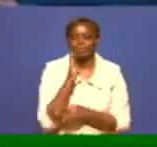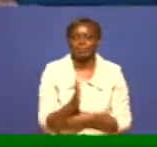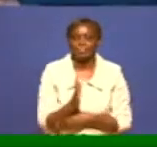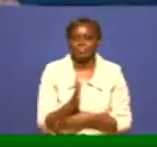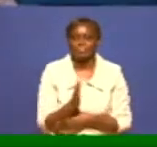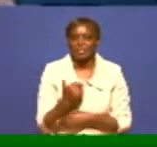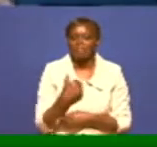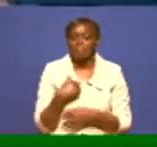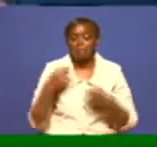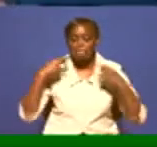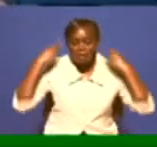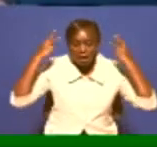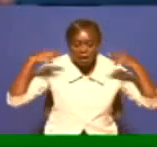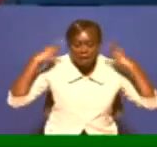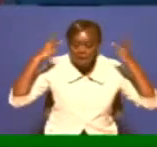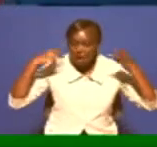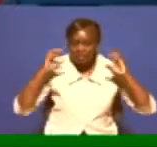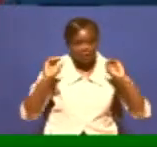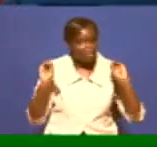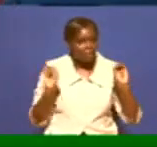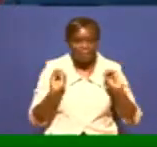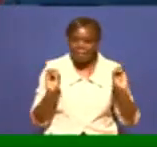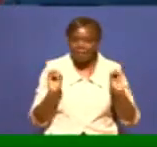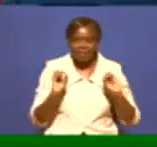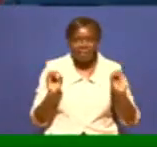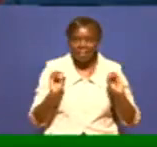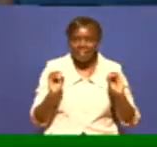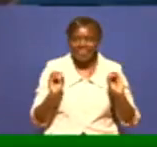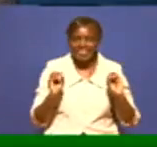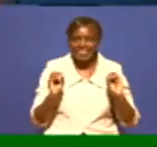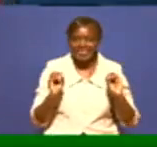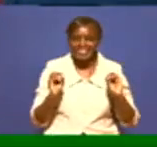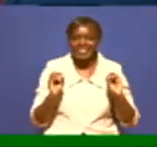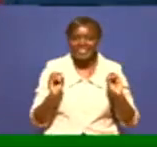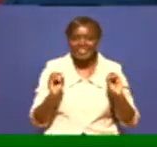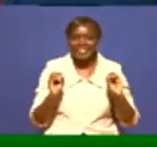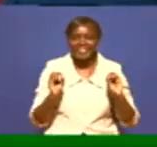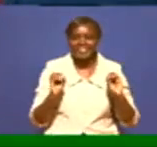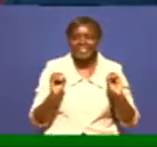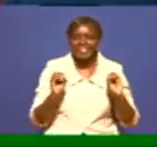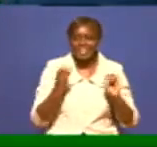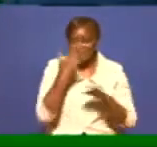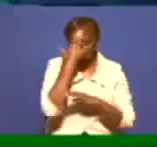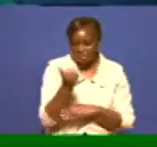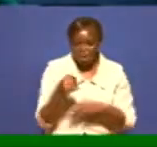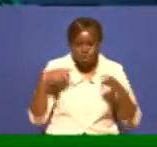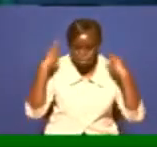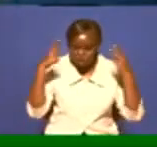get worried when I'm always on top of the list, because...